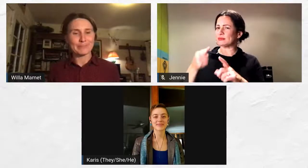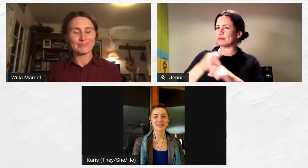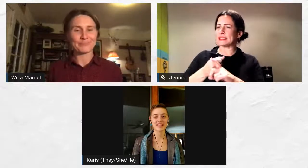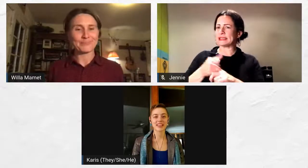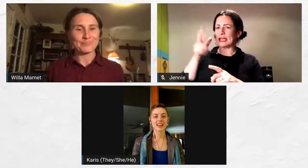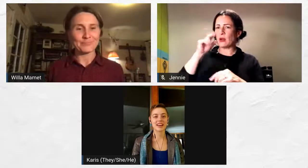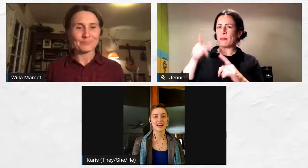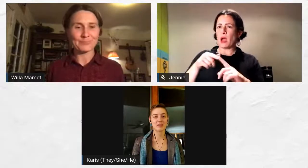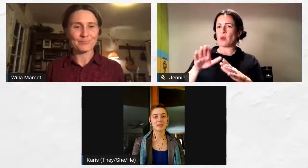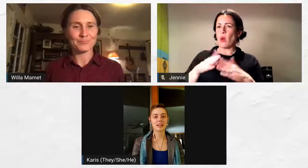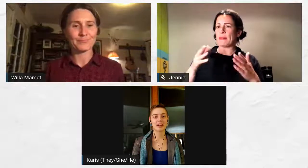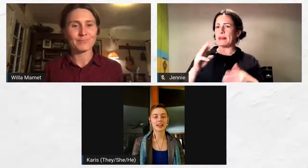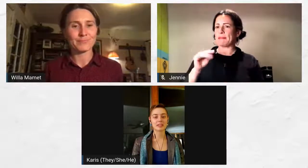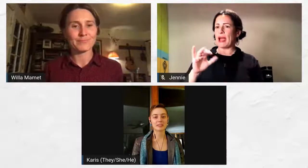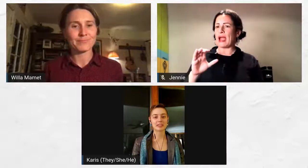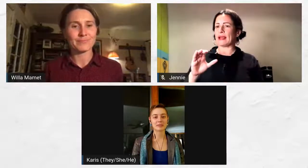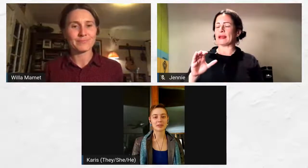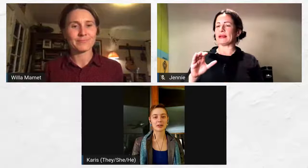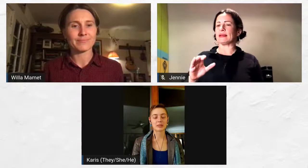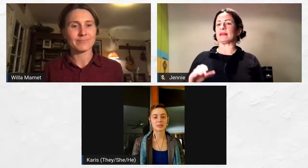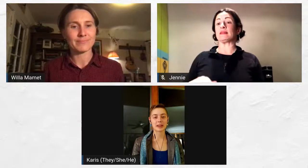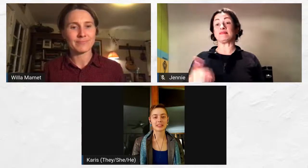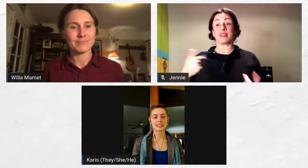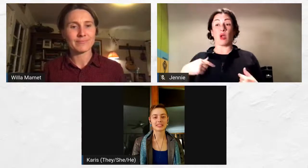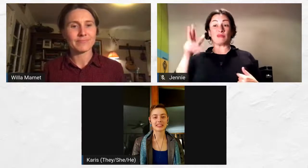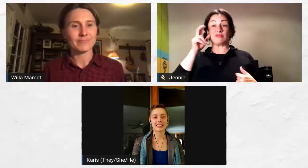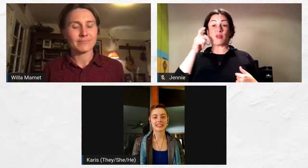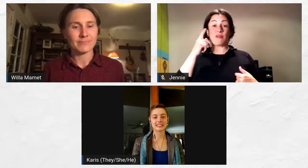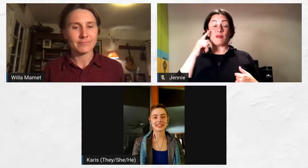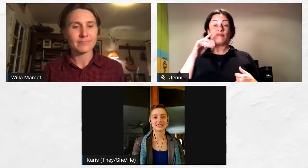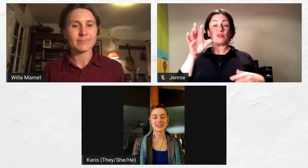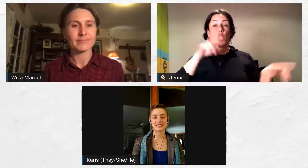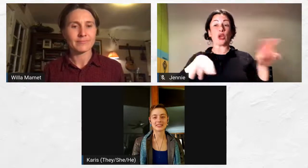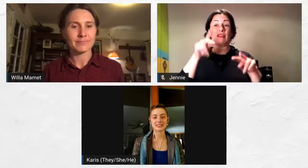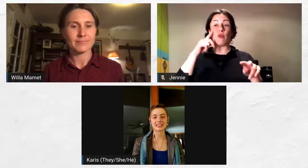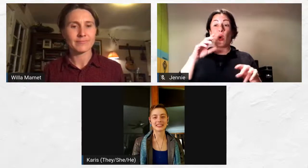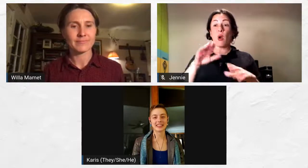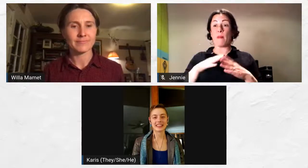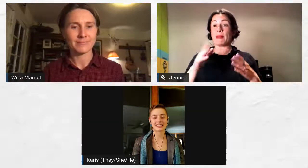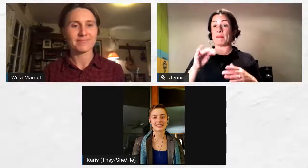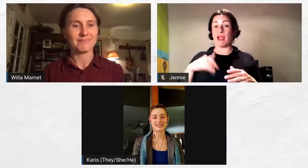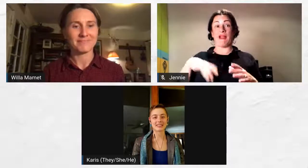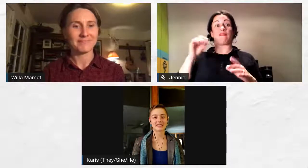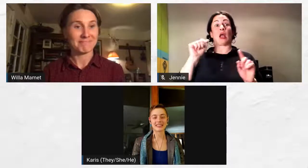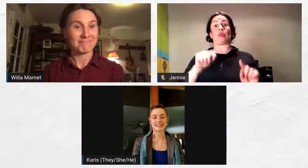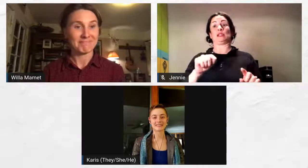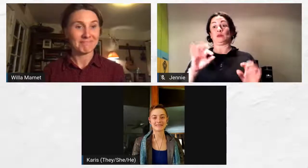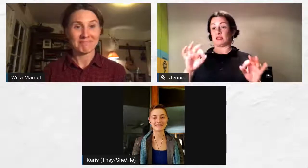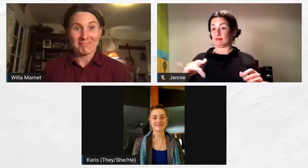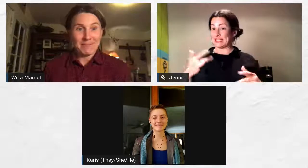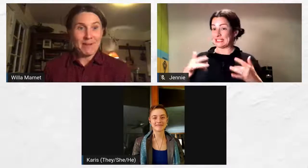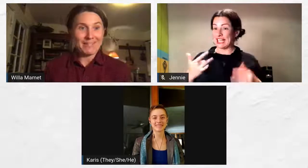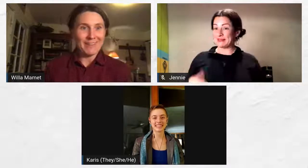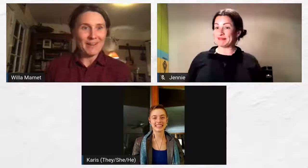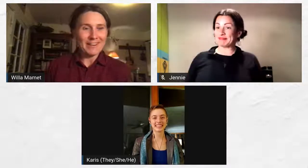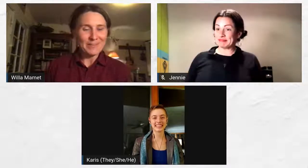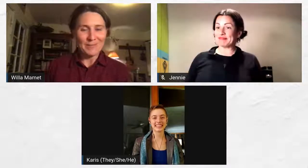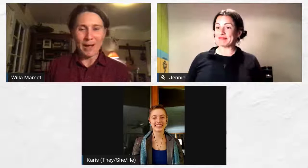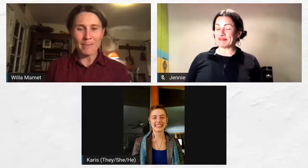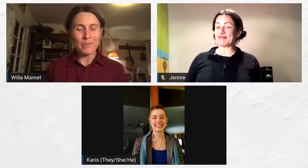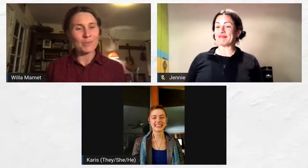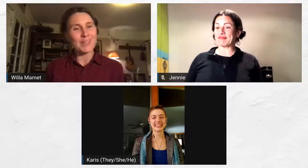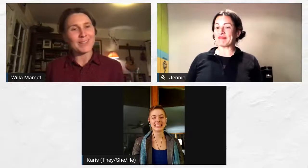mic? Well, I was looking for open mics and I found this one and I'm excited. All